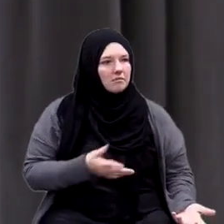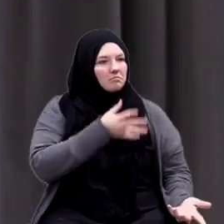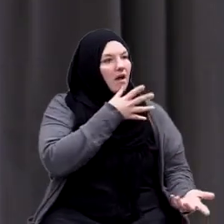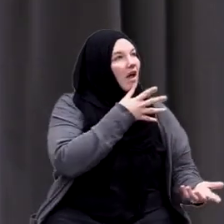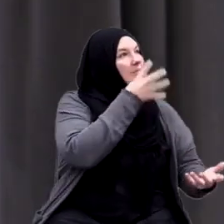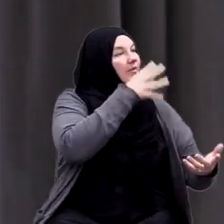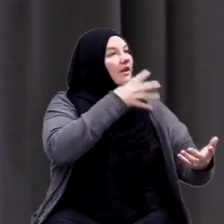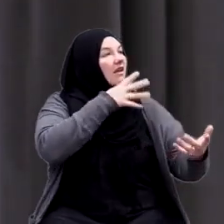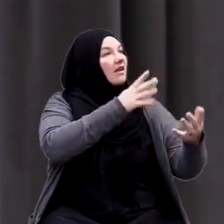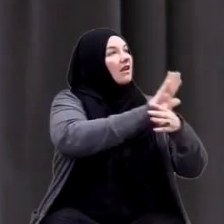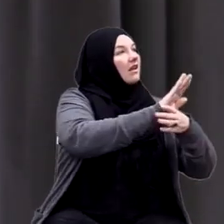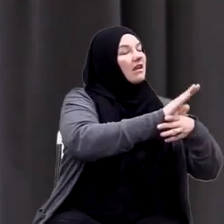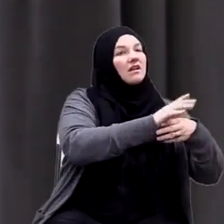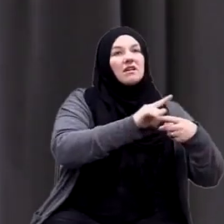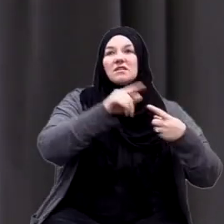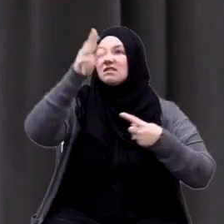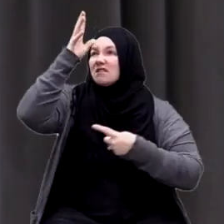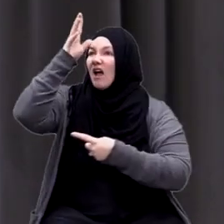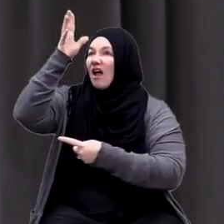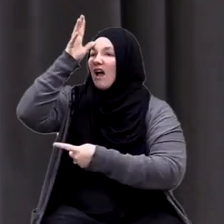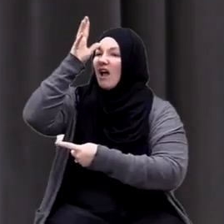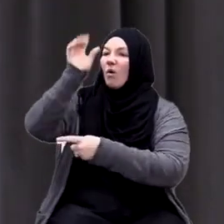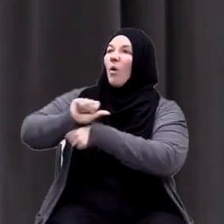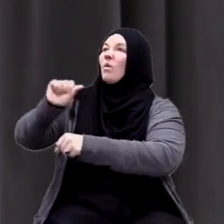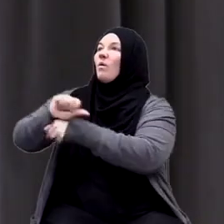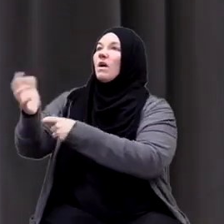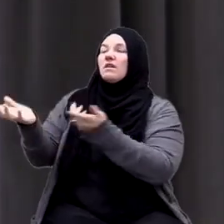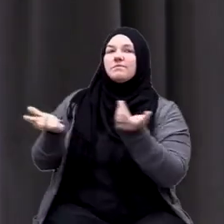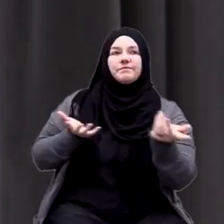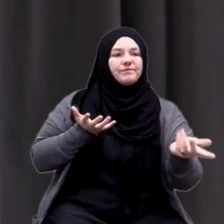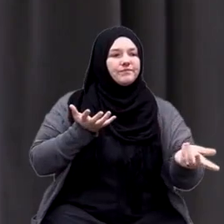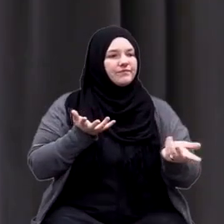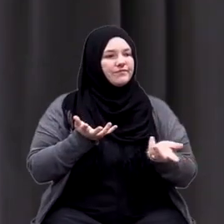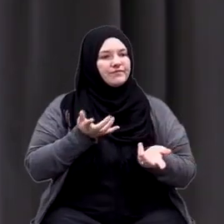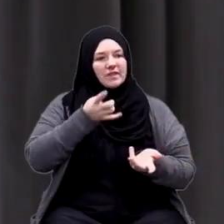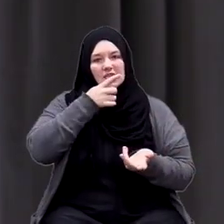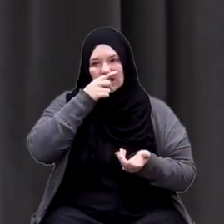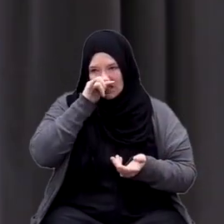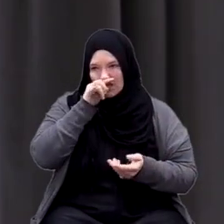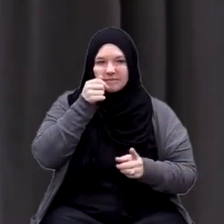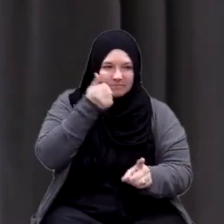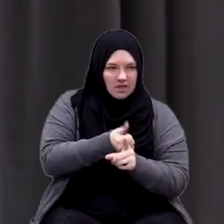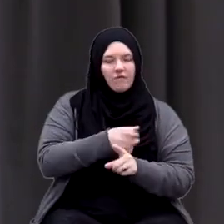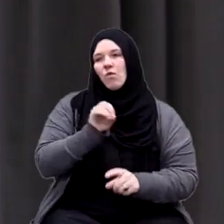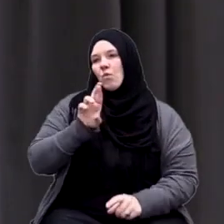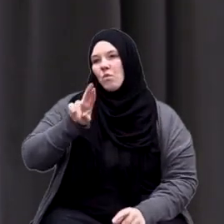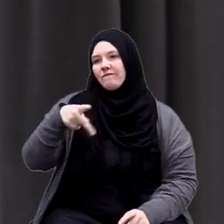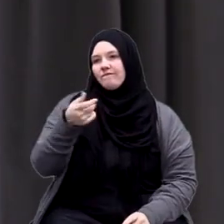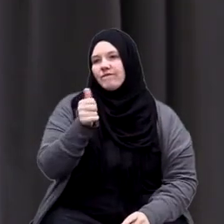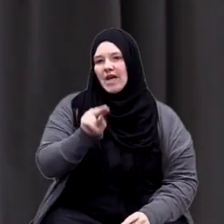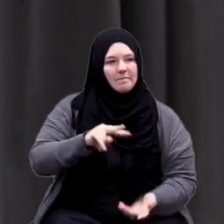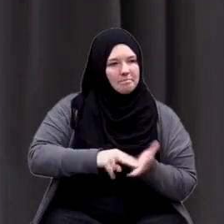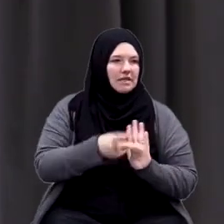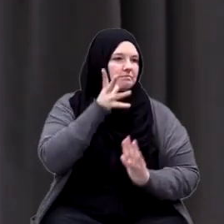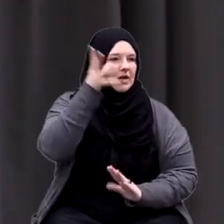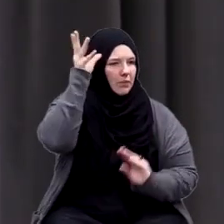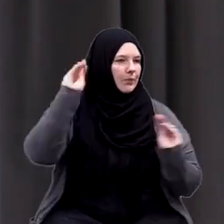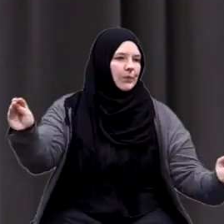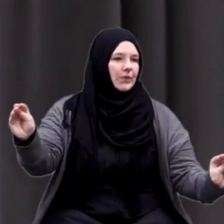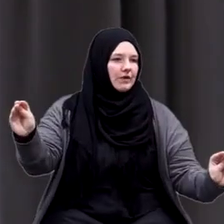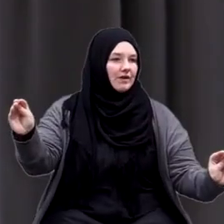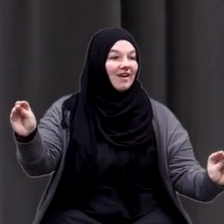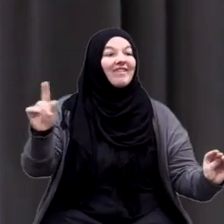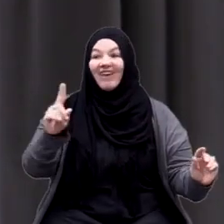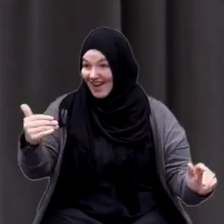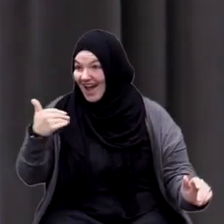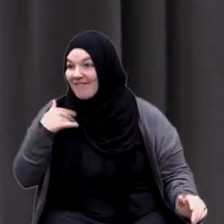mothers and the busy parents. Too busy to have children, but they do